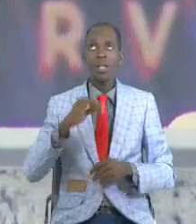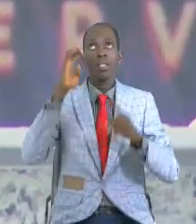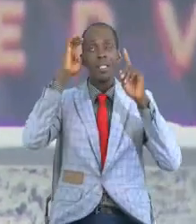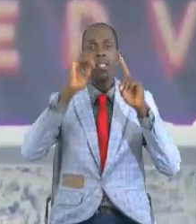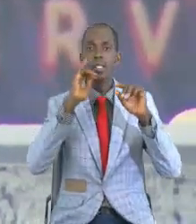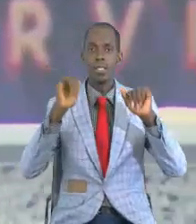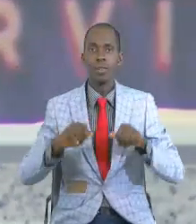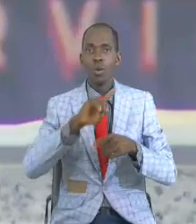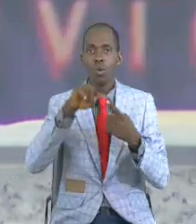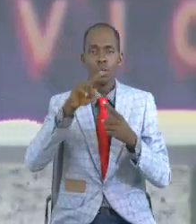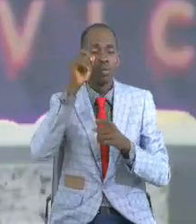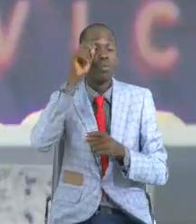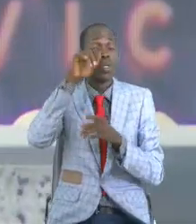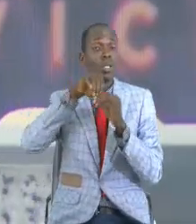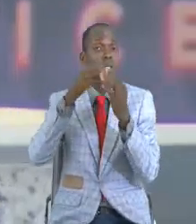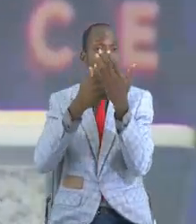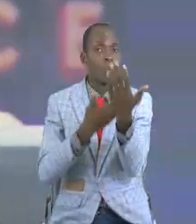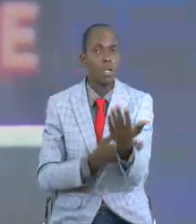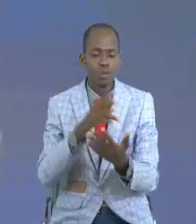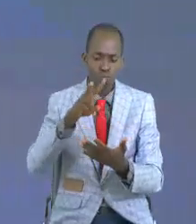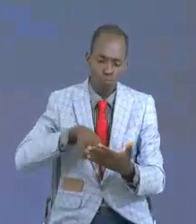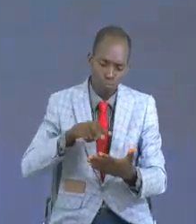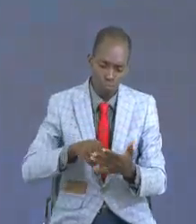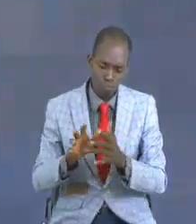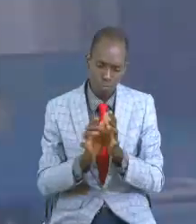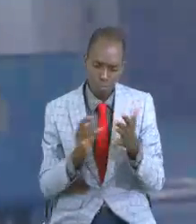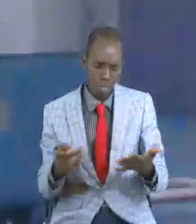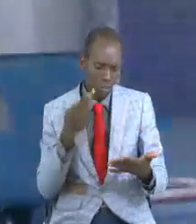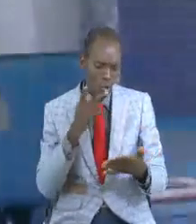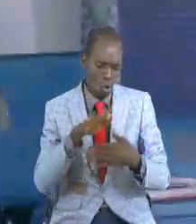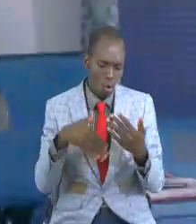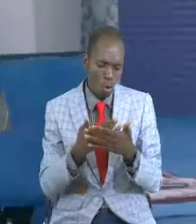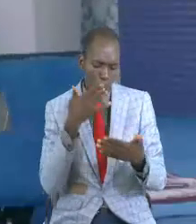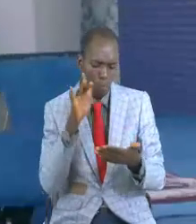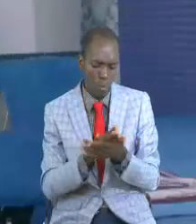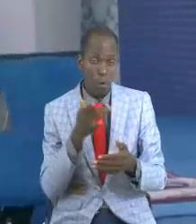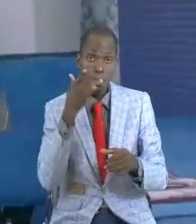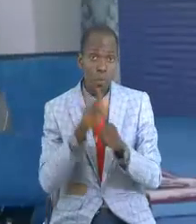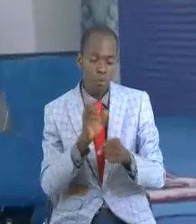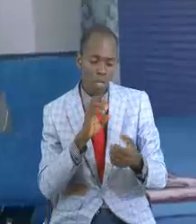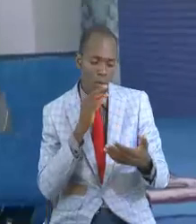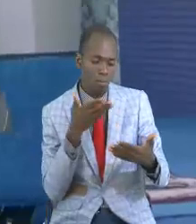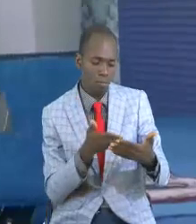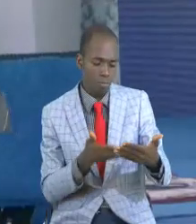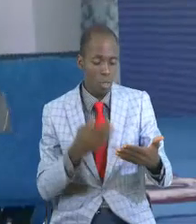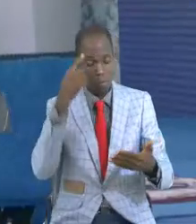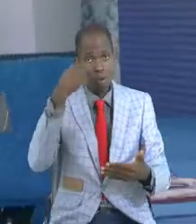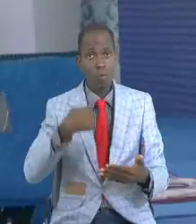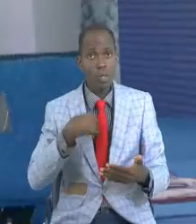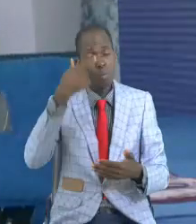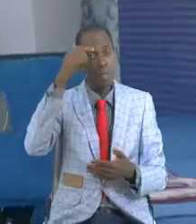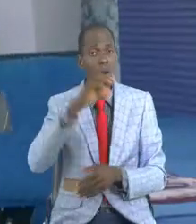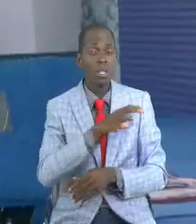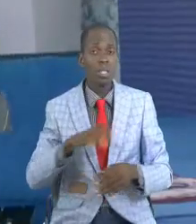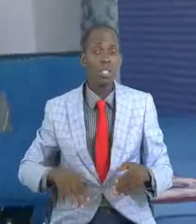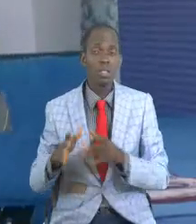in the morning and you read the Bible, you say, all those promises are there for me because Christ is my Savior